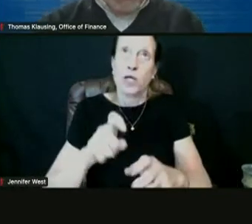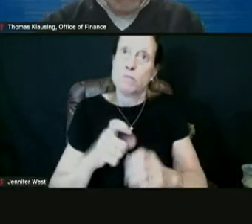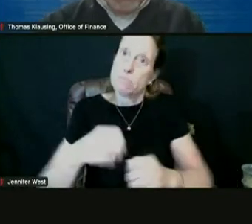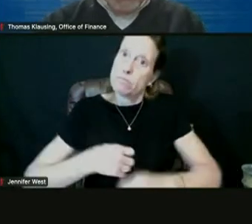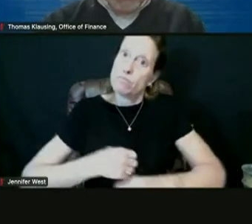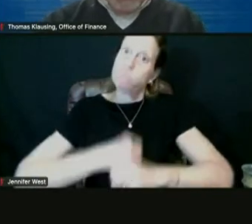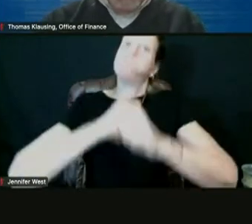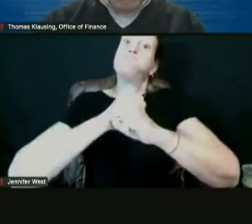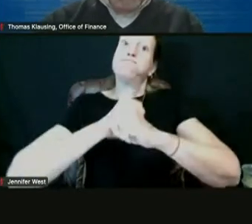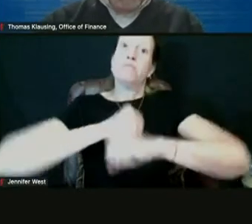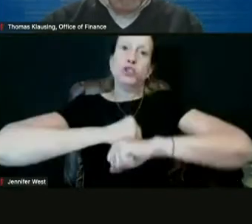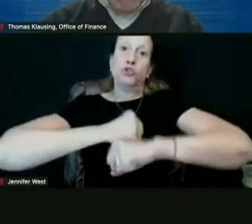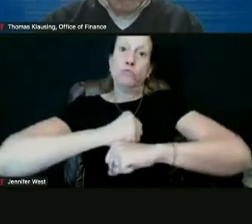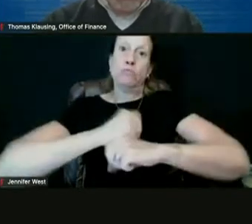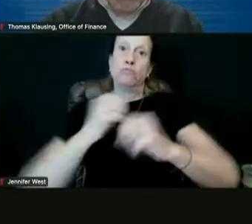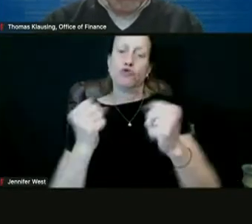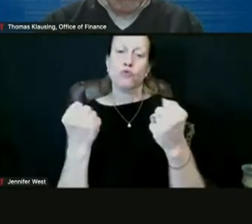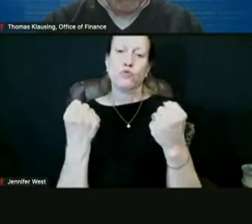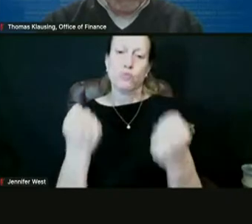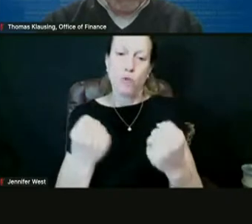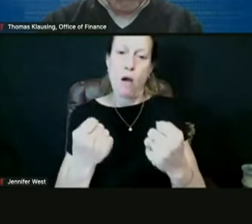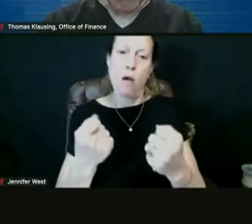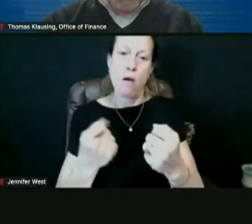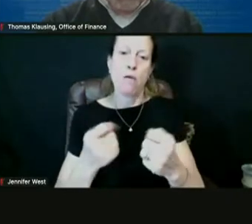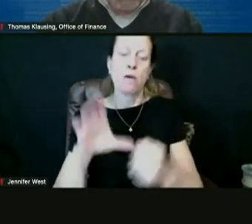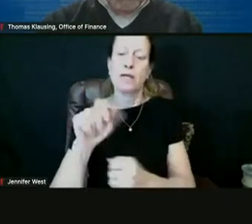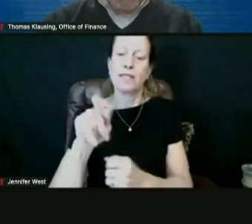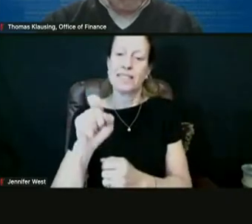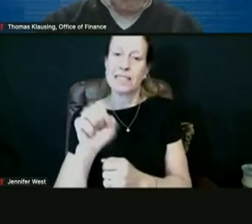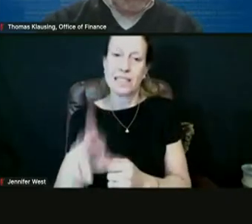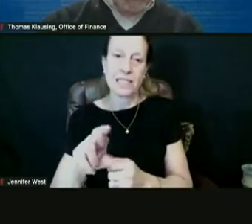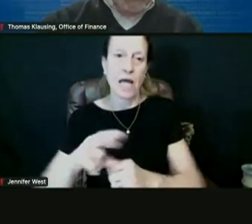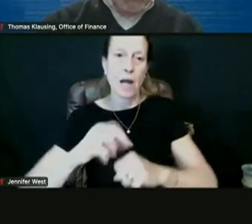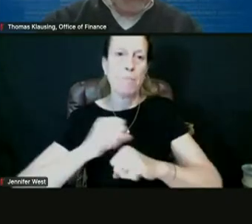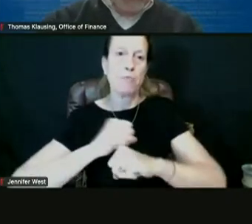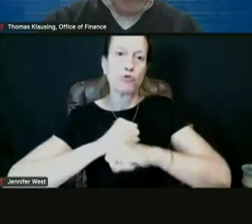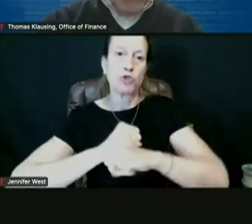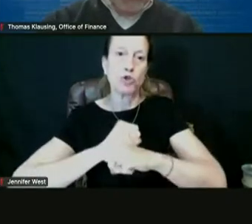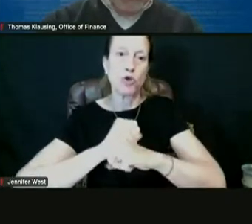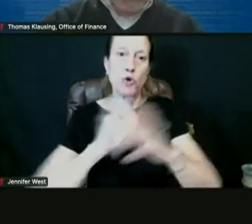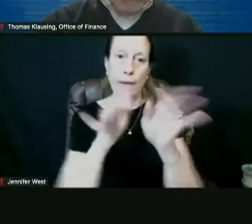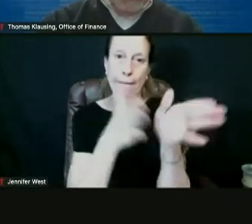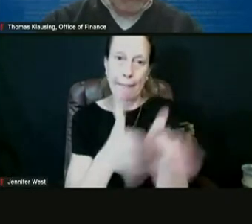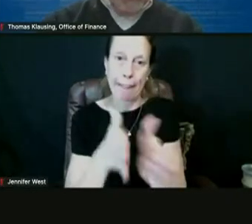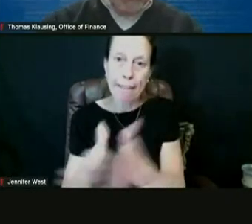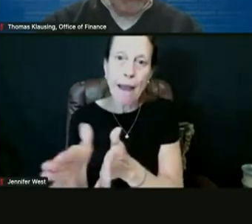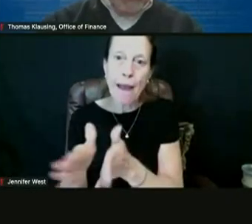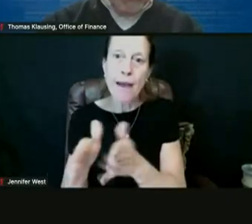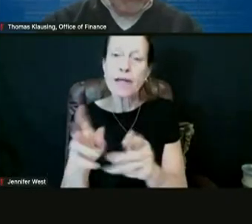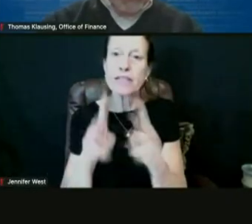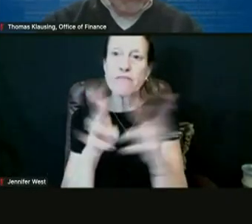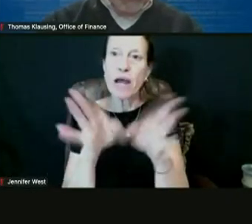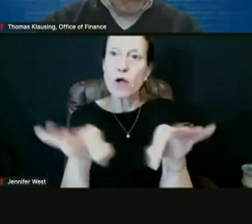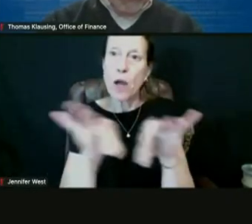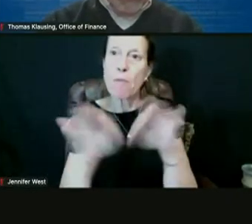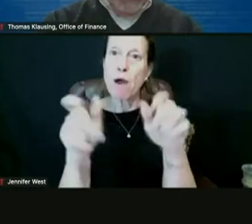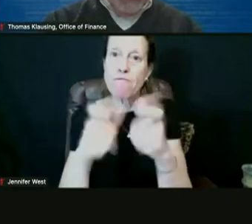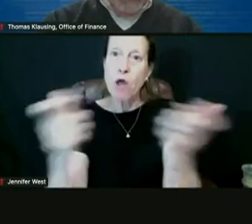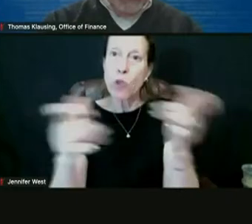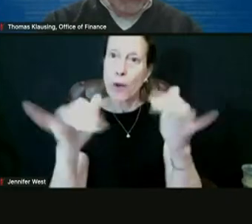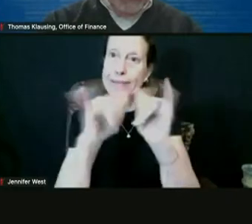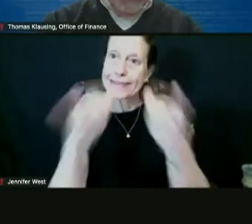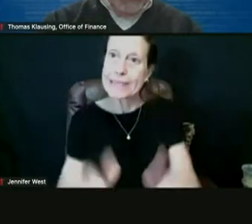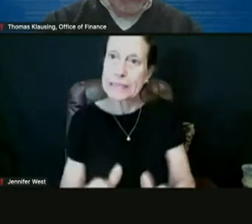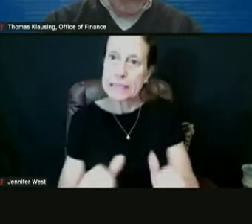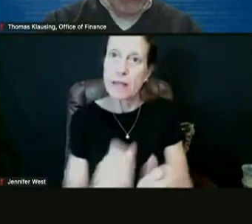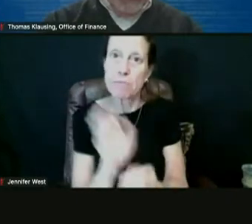many safeguards in place to protect us from that. I just think it's really important for large systems, particularly like